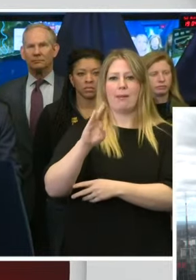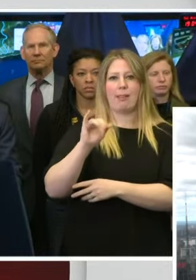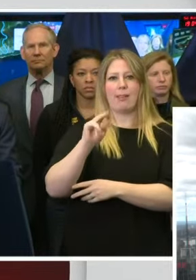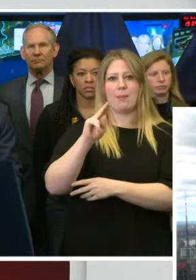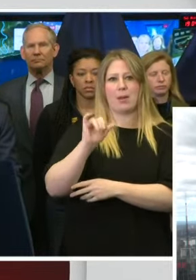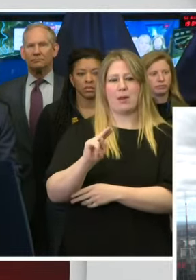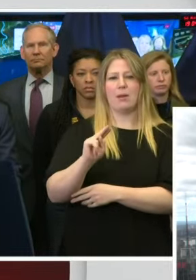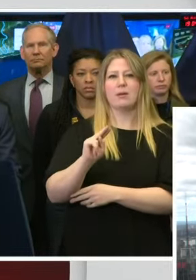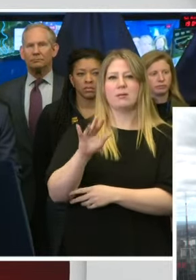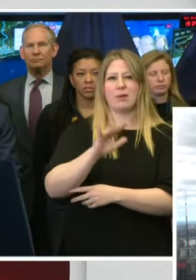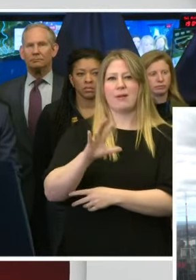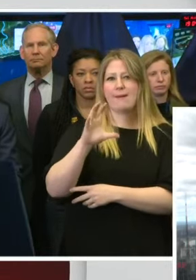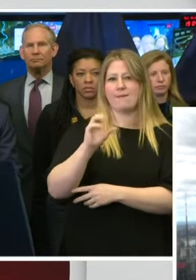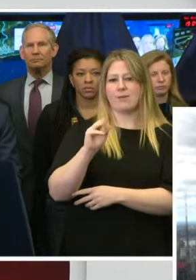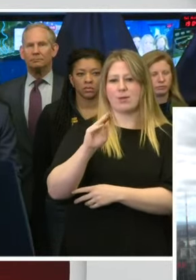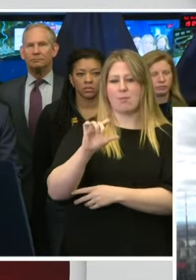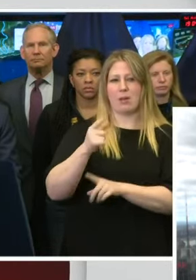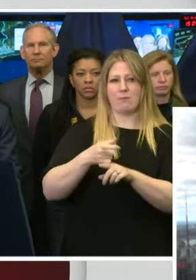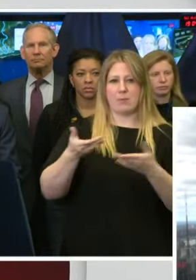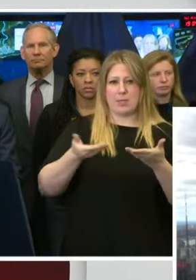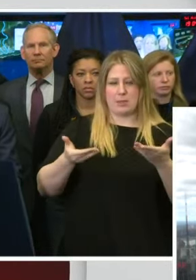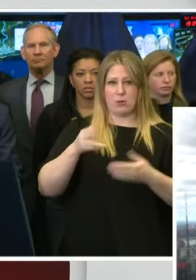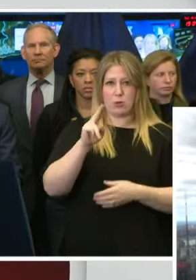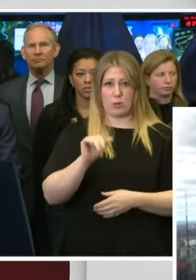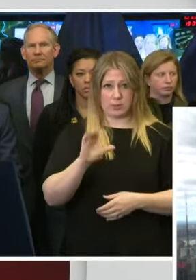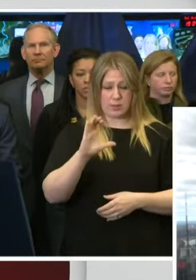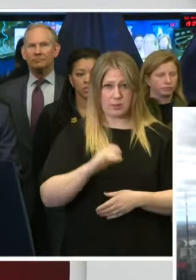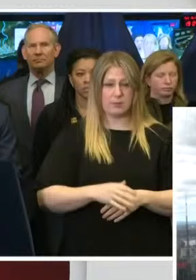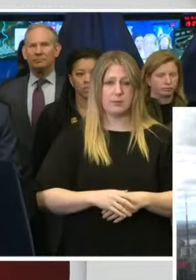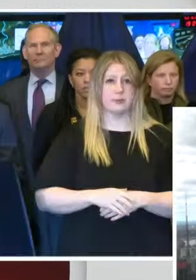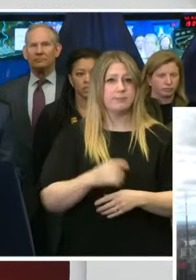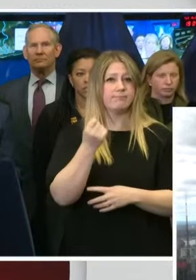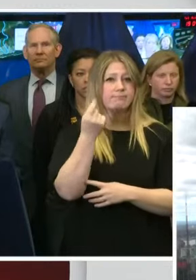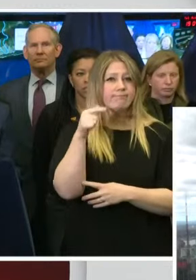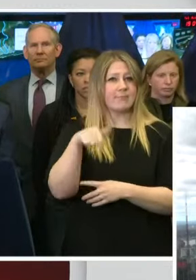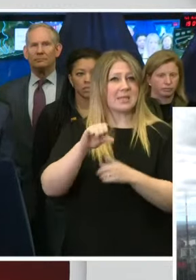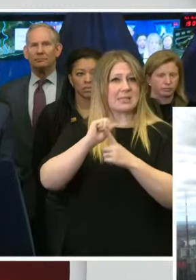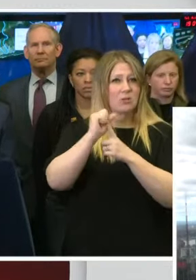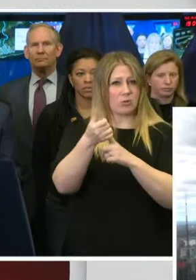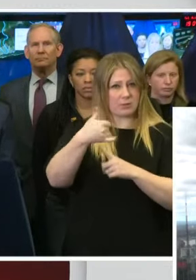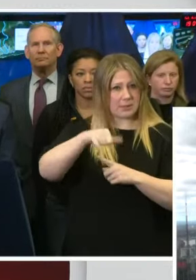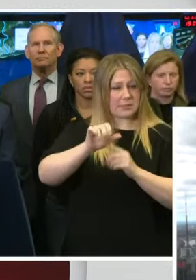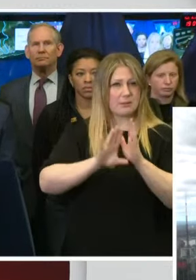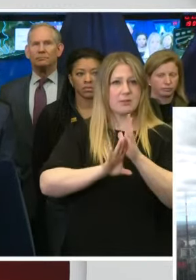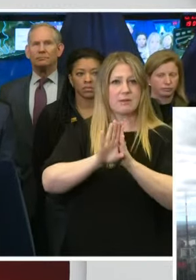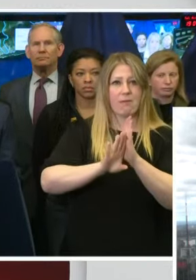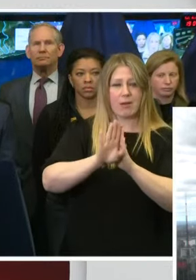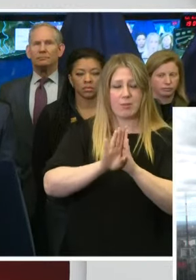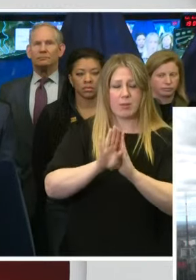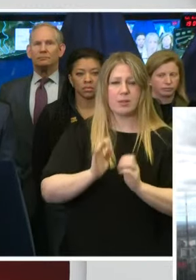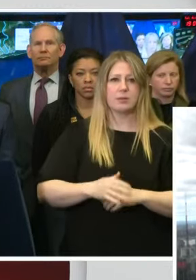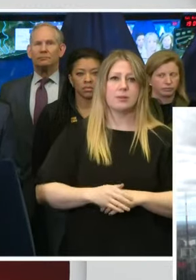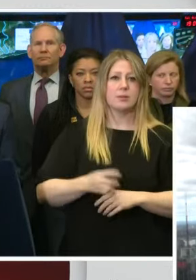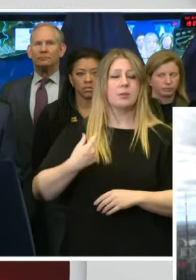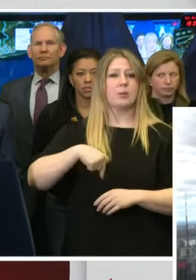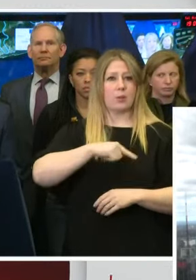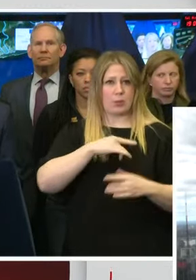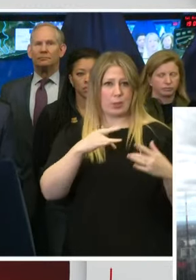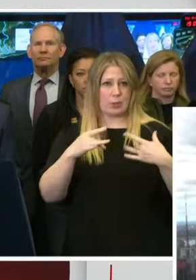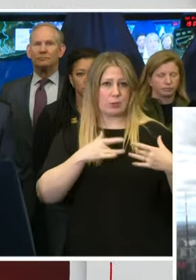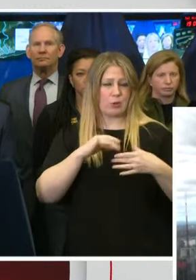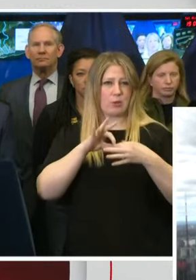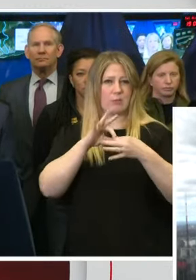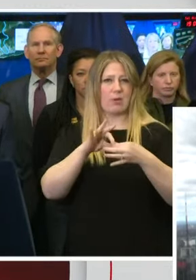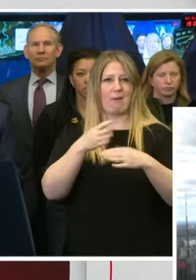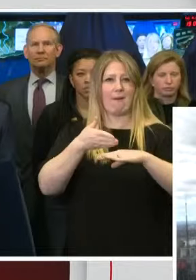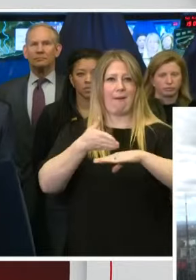as you know, this is a developing situation where you're always concerned about aftershocks after an earthquake. But